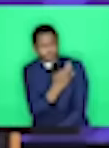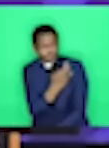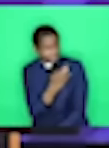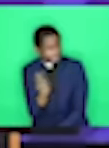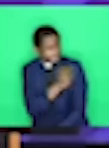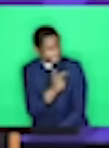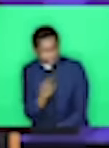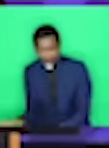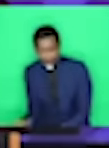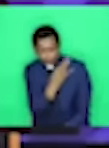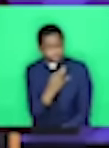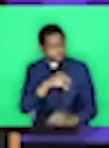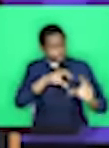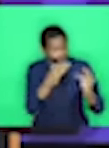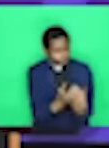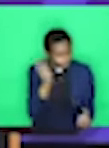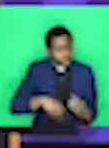Let's